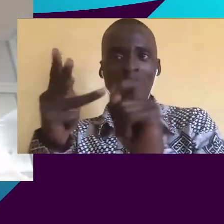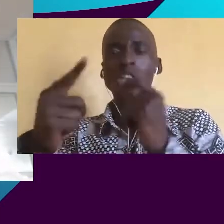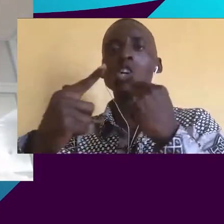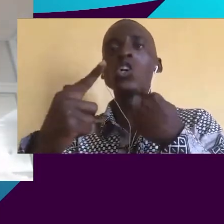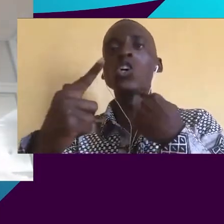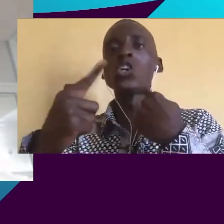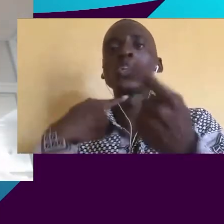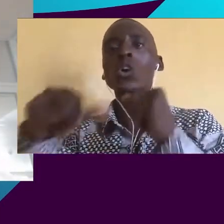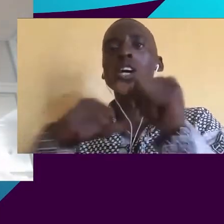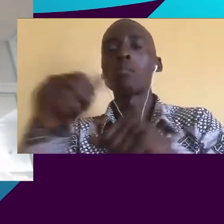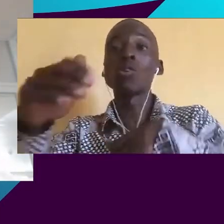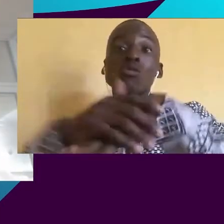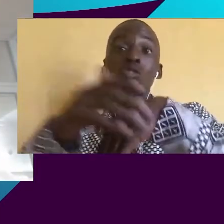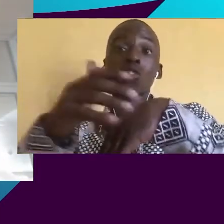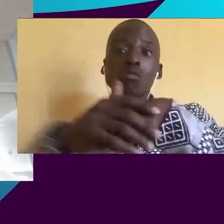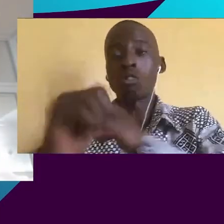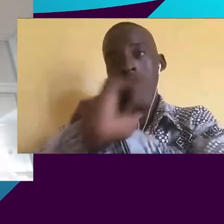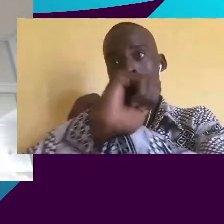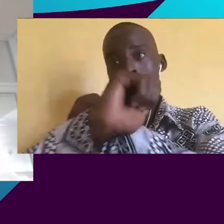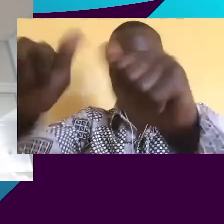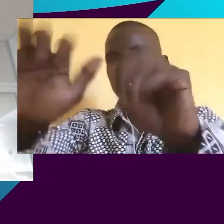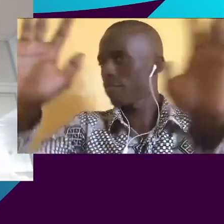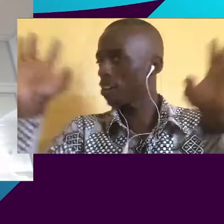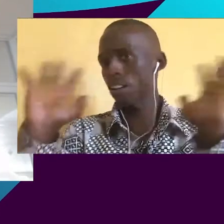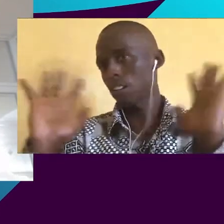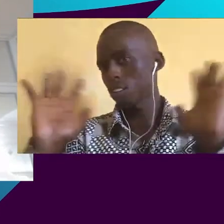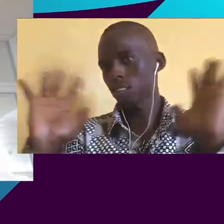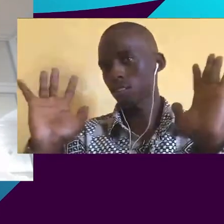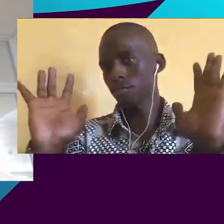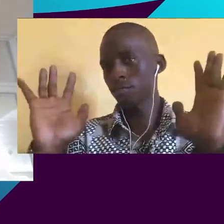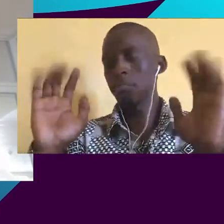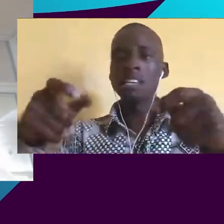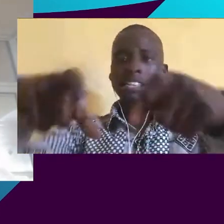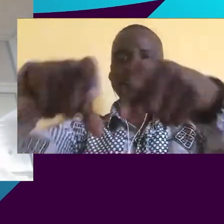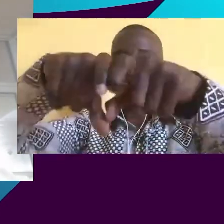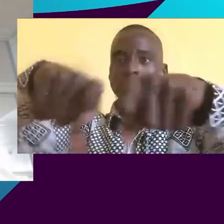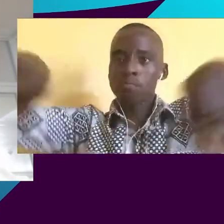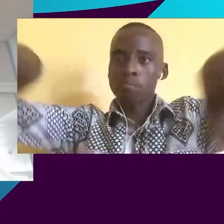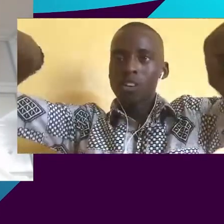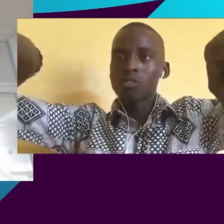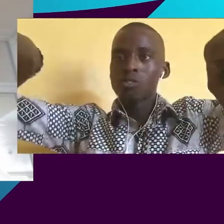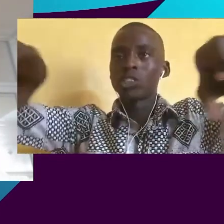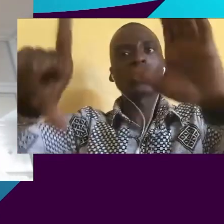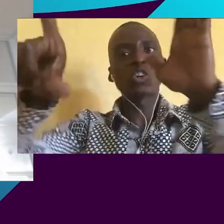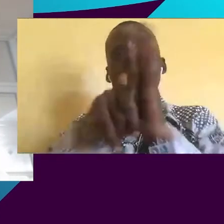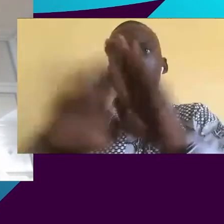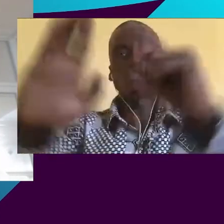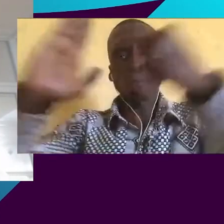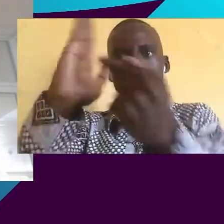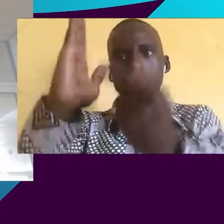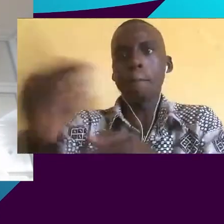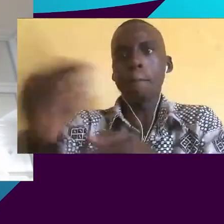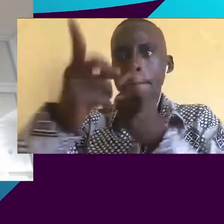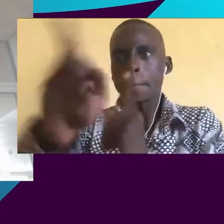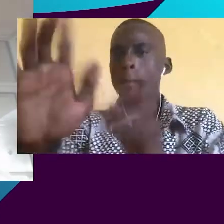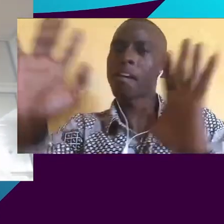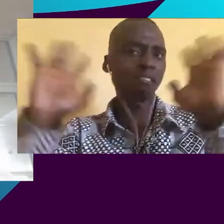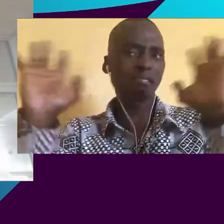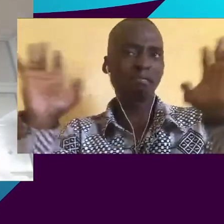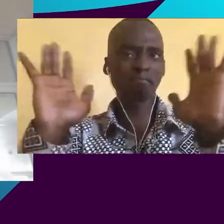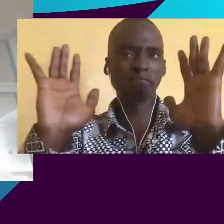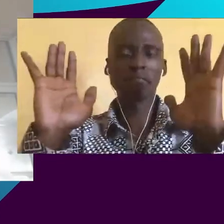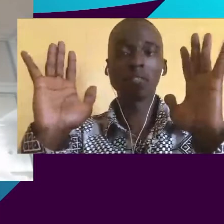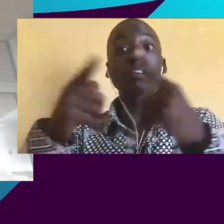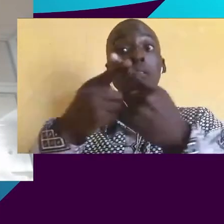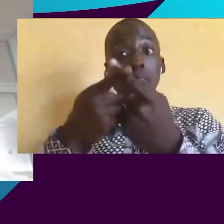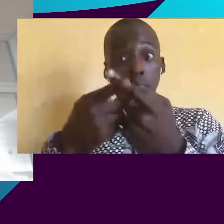to defend yourself. This panel is not a court of law. It's not a commission of inquiry. But there are